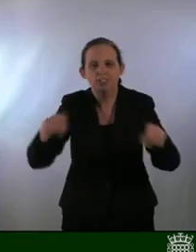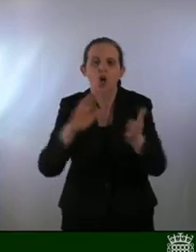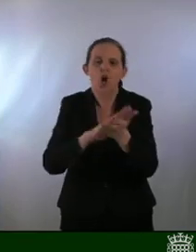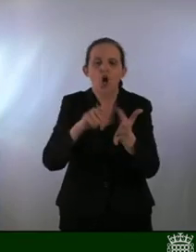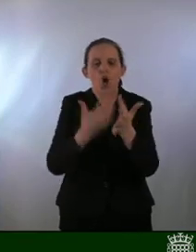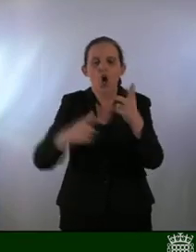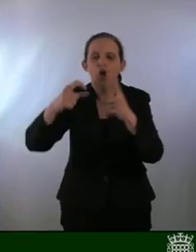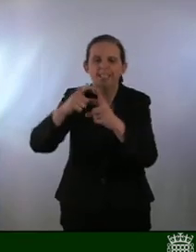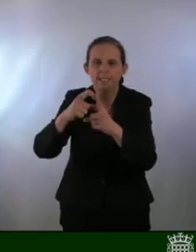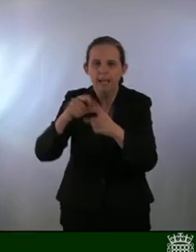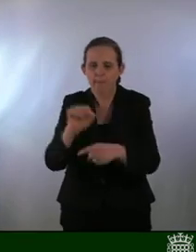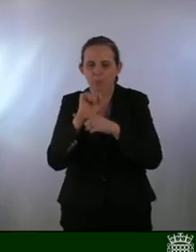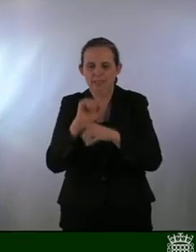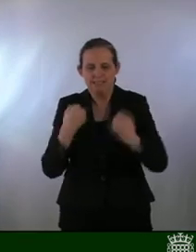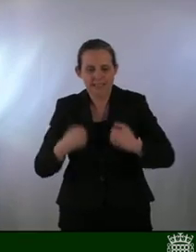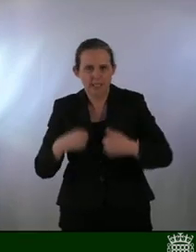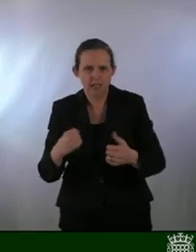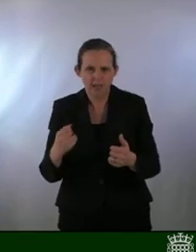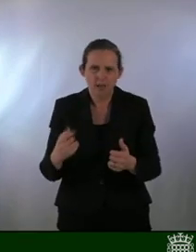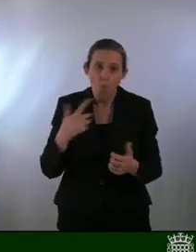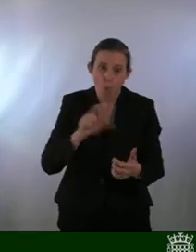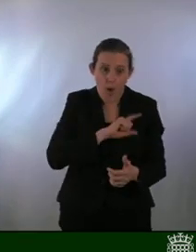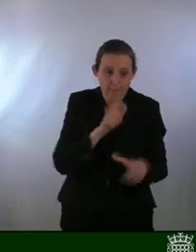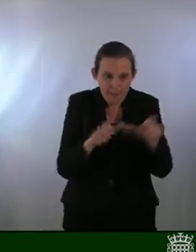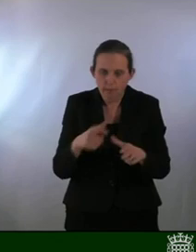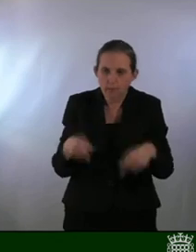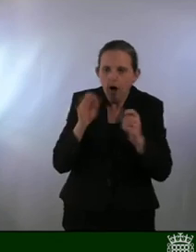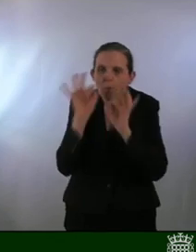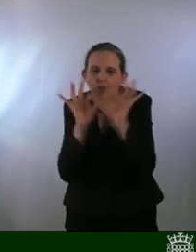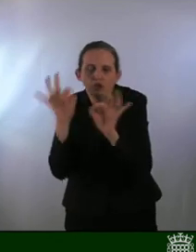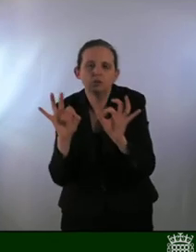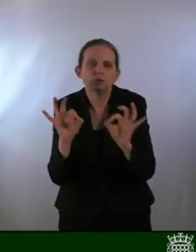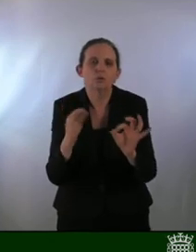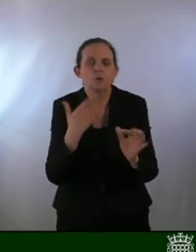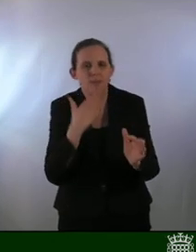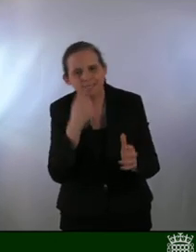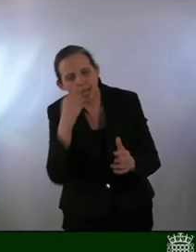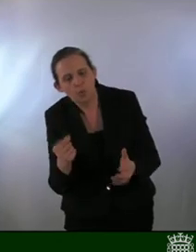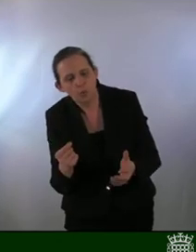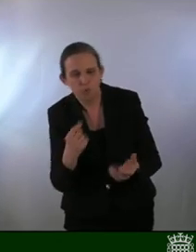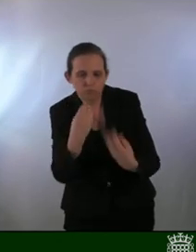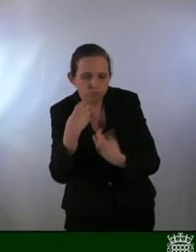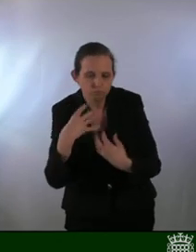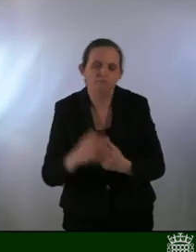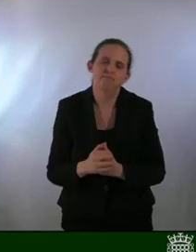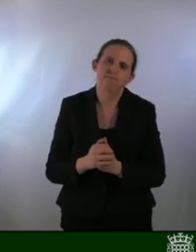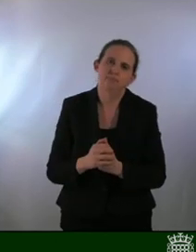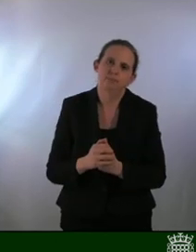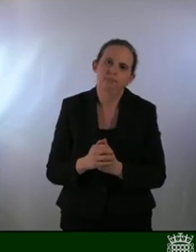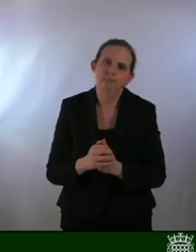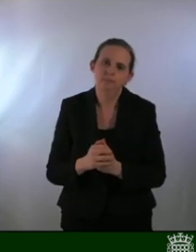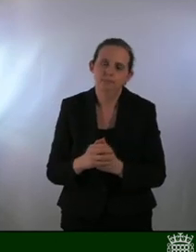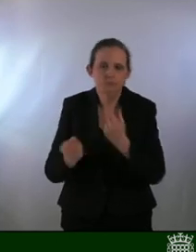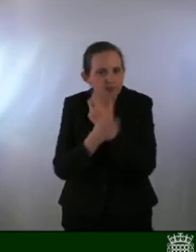being repeatedly raised by our constituents, and I hope he appreciates the way in which we're putting these points to him. Many of our constituents are asking